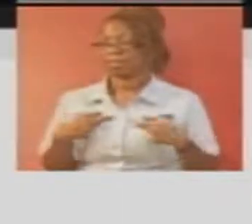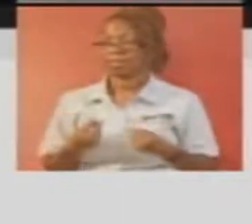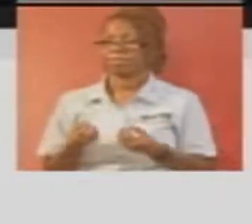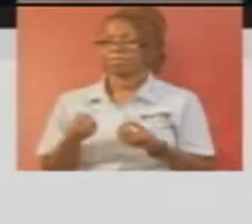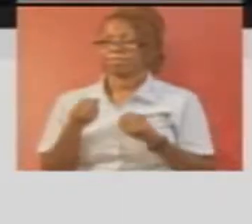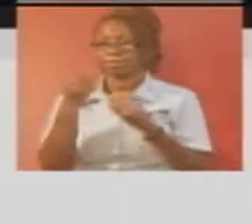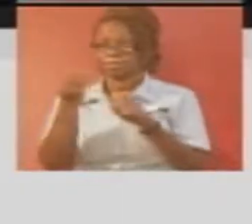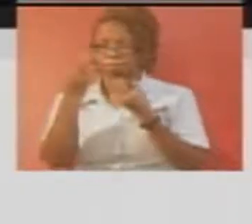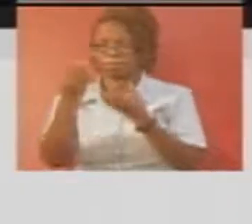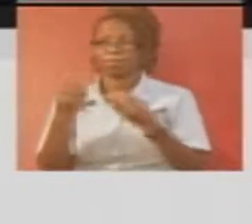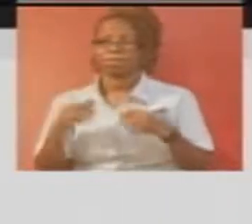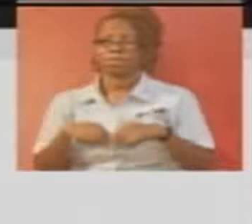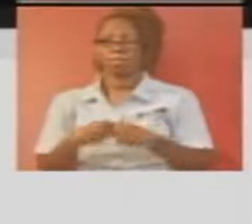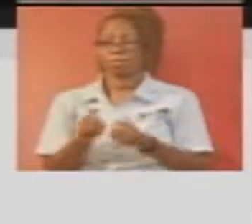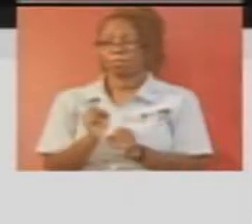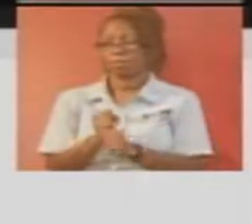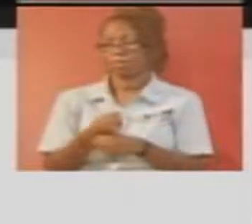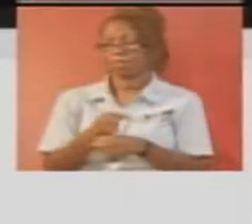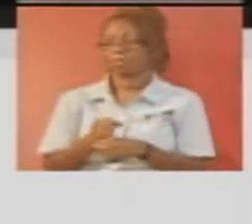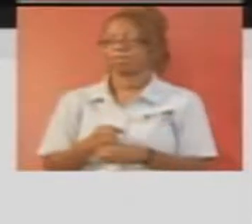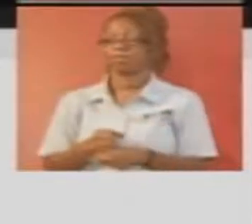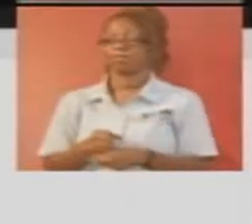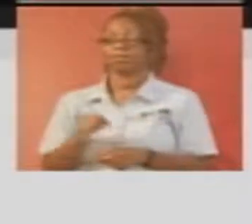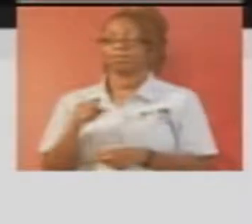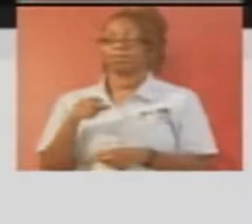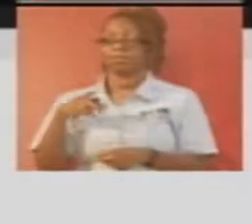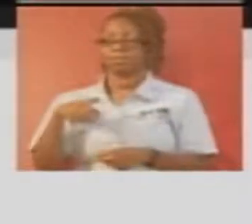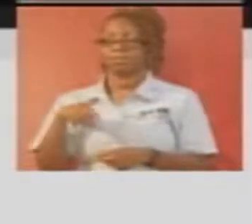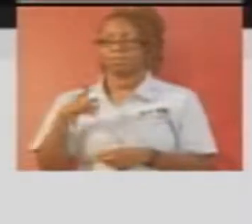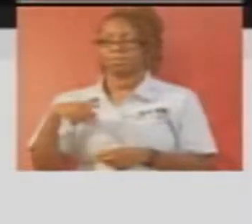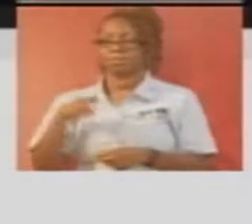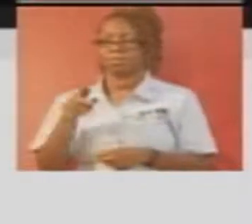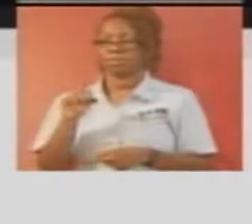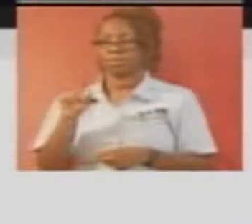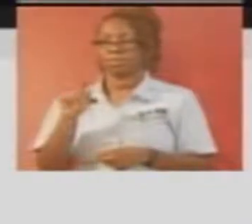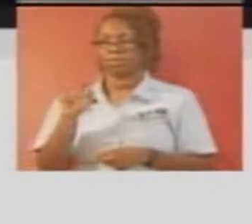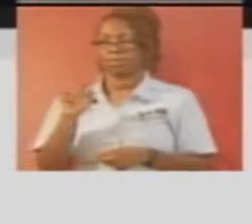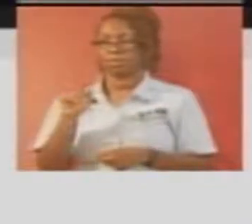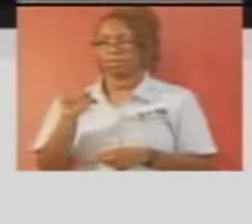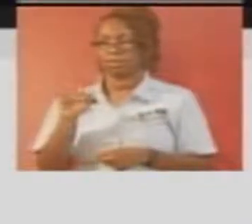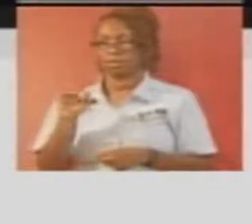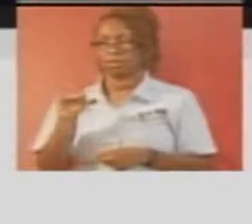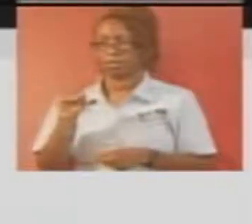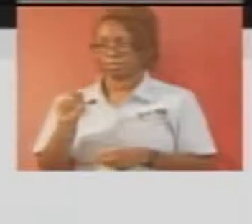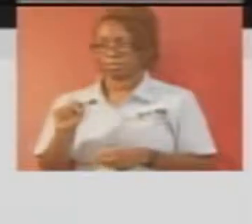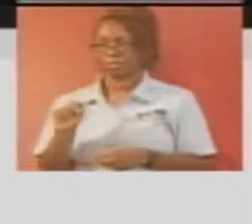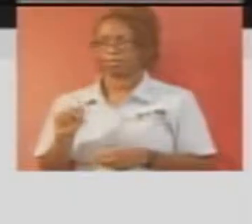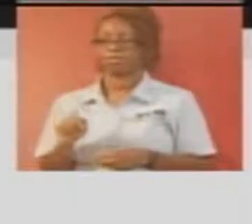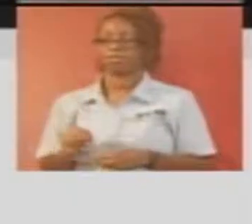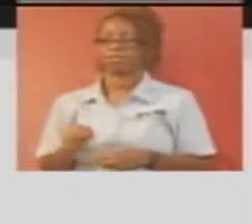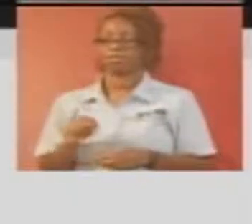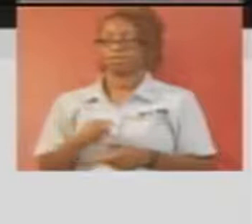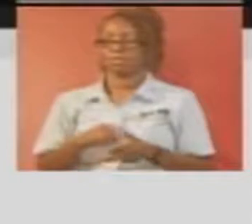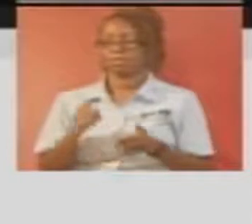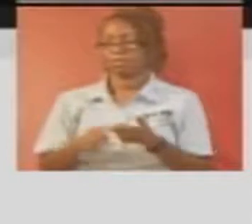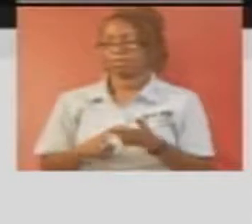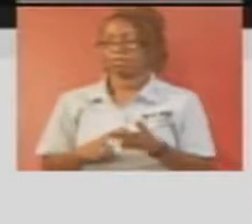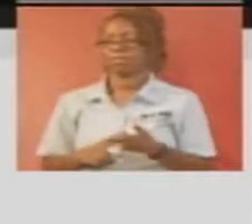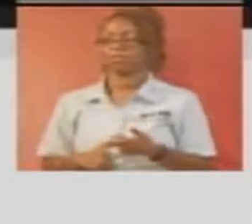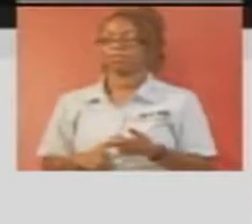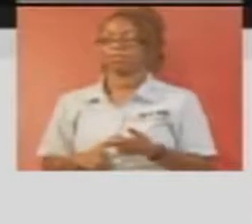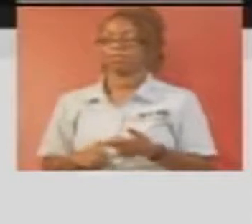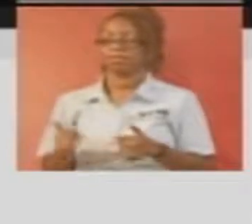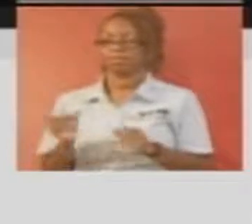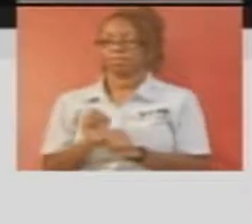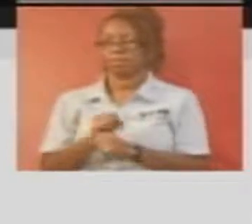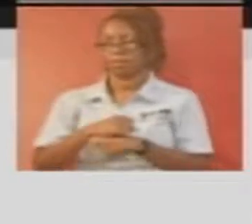that the immune response is going to see and mount a response to. So this virus can infect cells and replicate, but